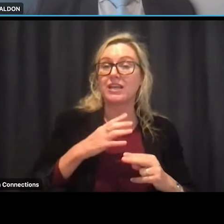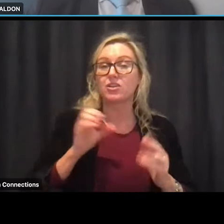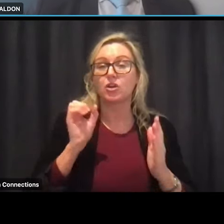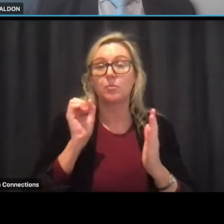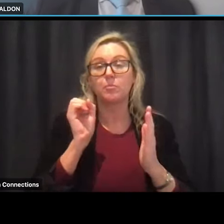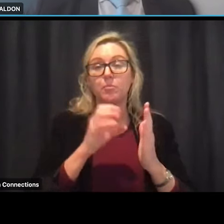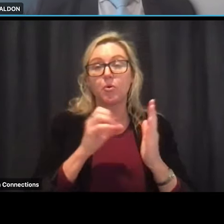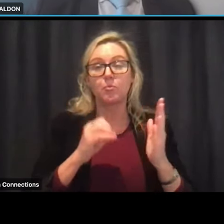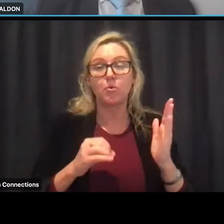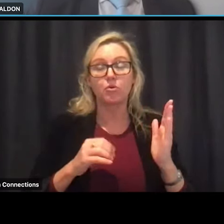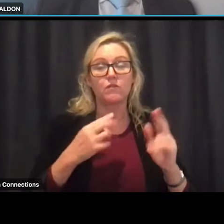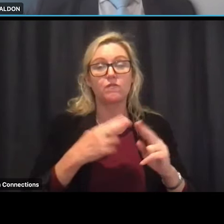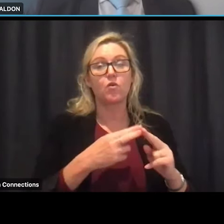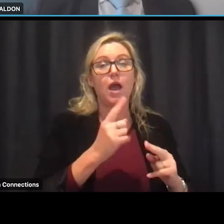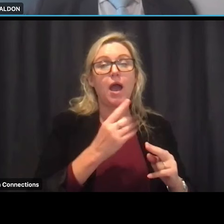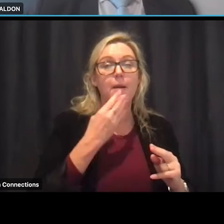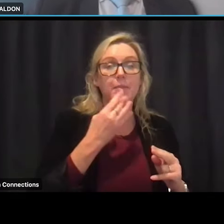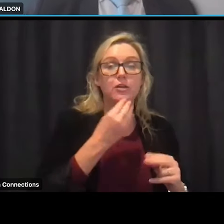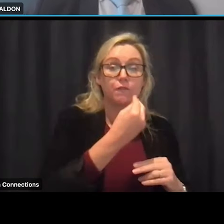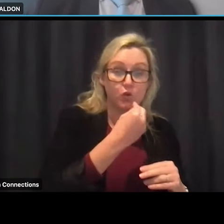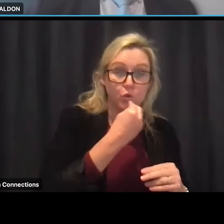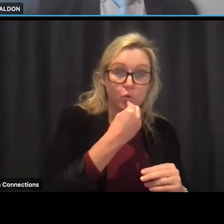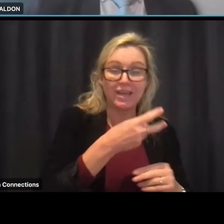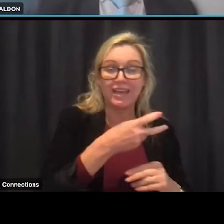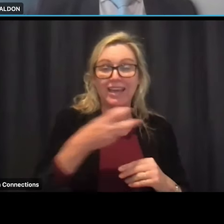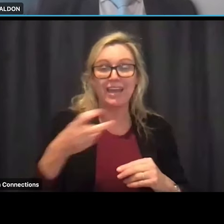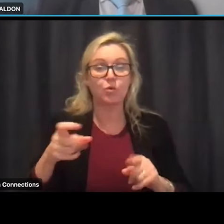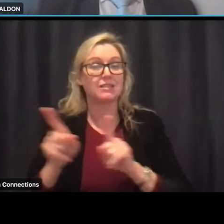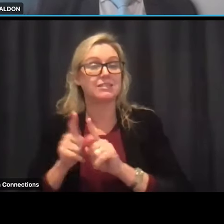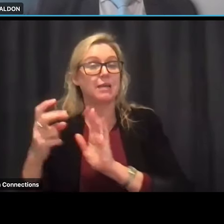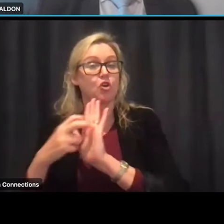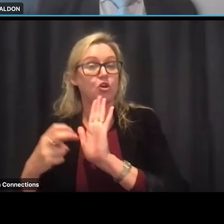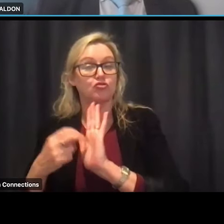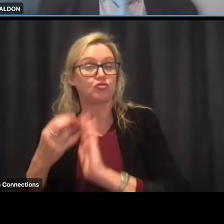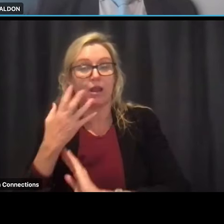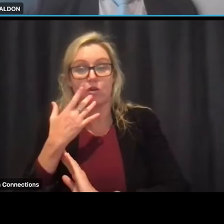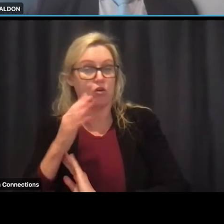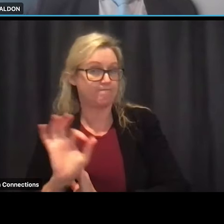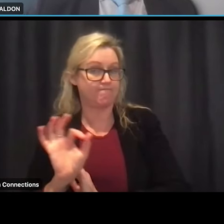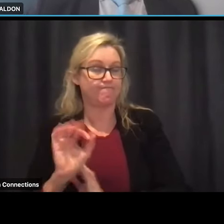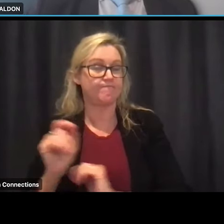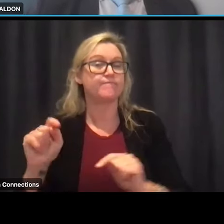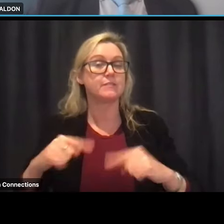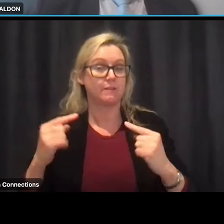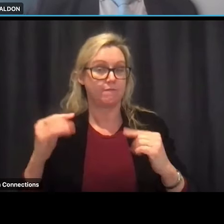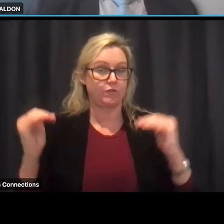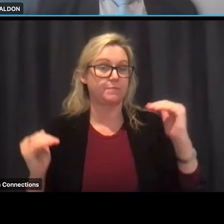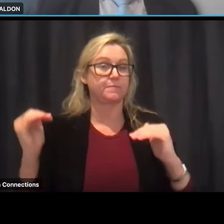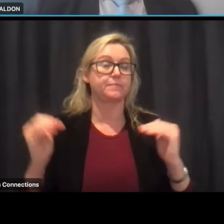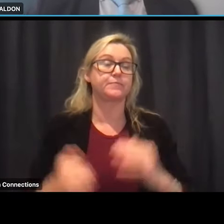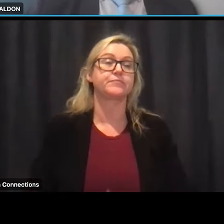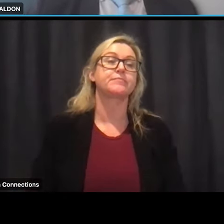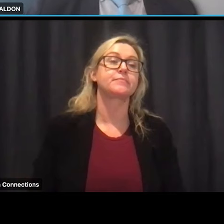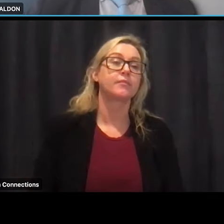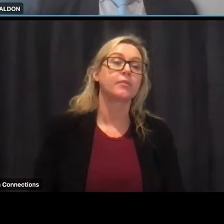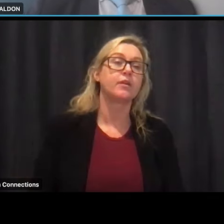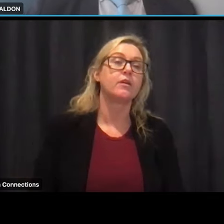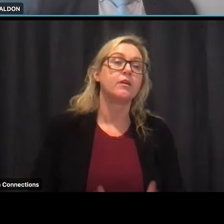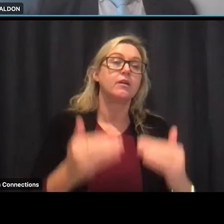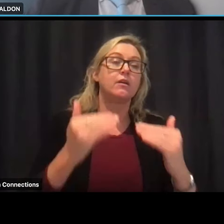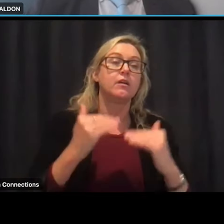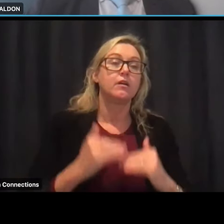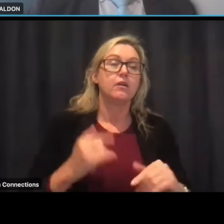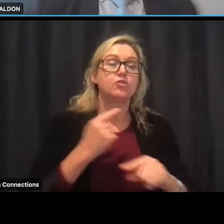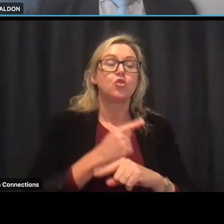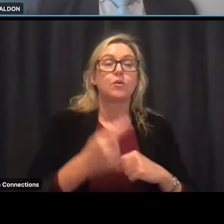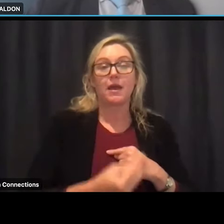to equal the contract cost. So we jump to the next slide, please. So let's talk a little bit more about the split